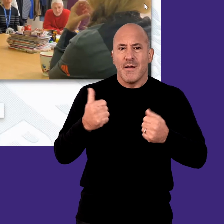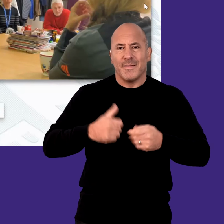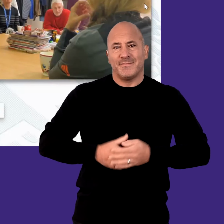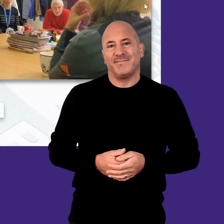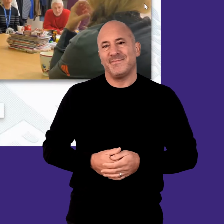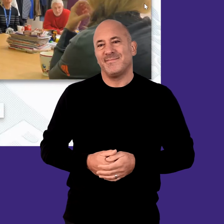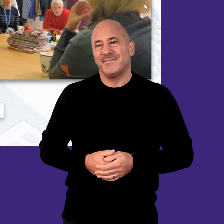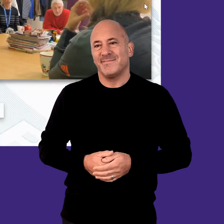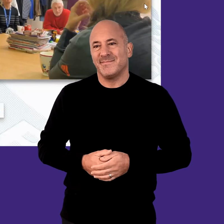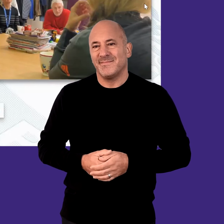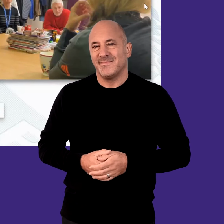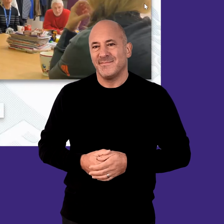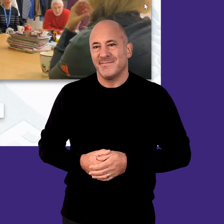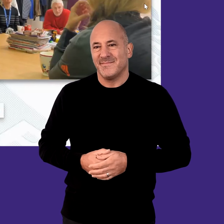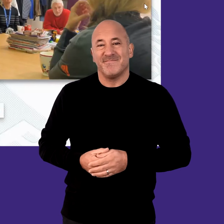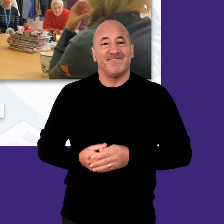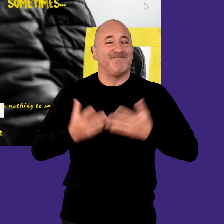building understanding and empathy.